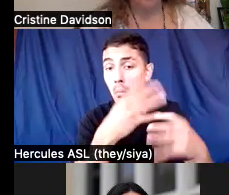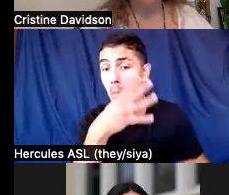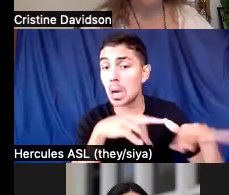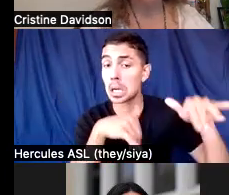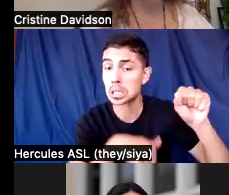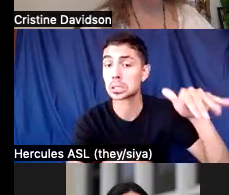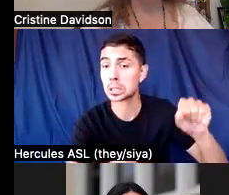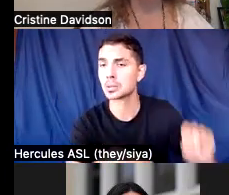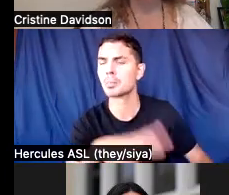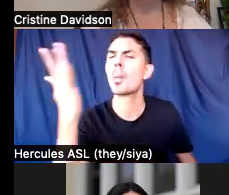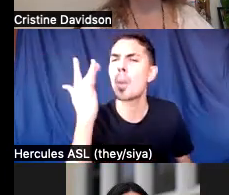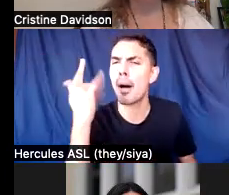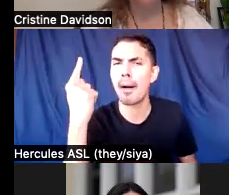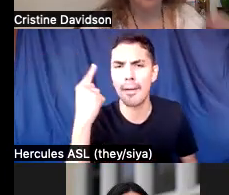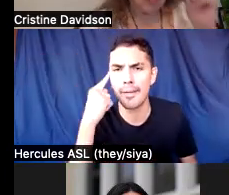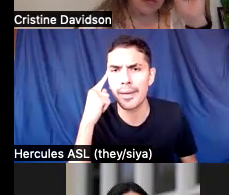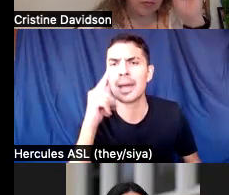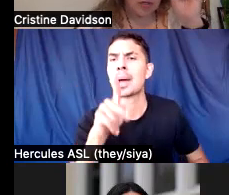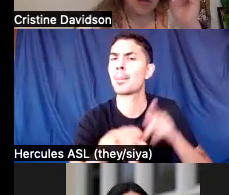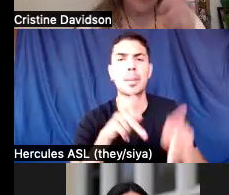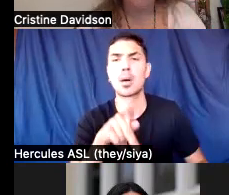So why do you think people don't report?